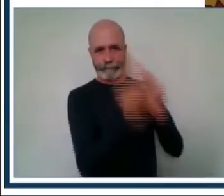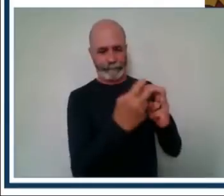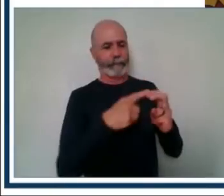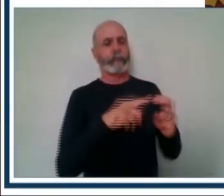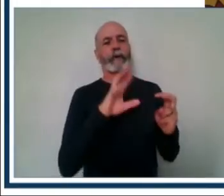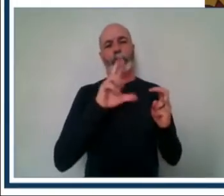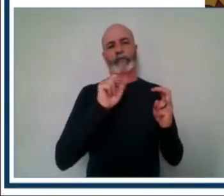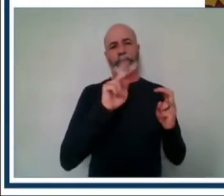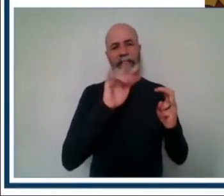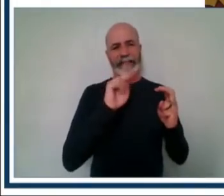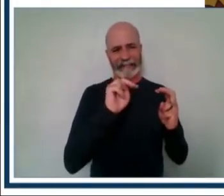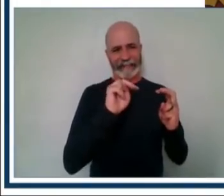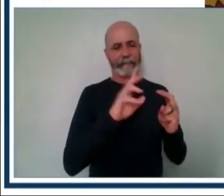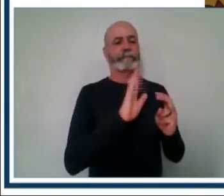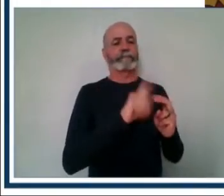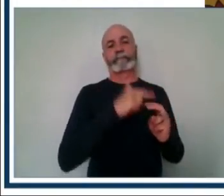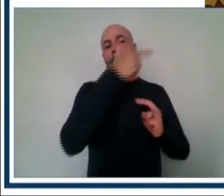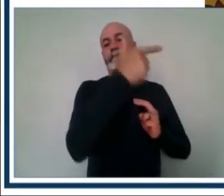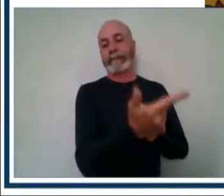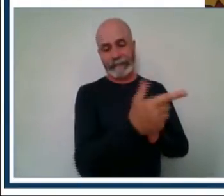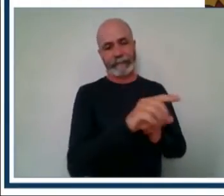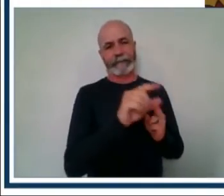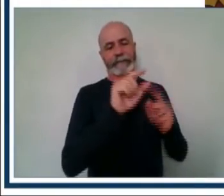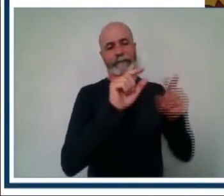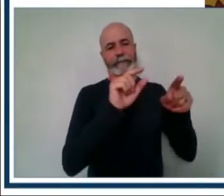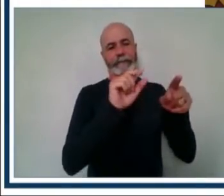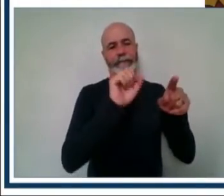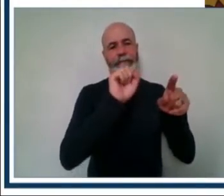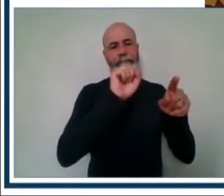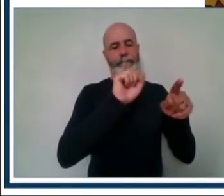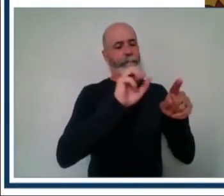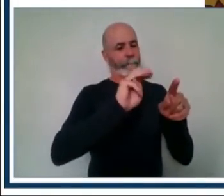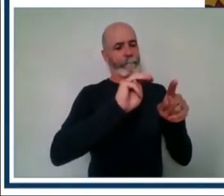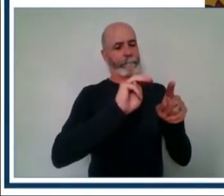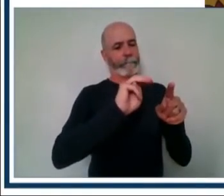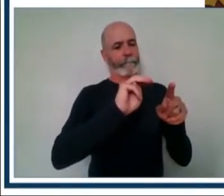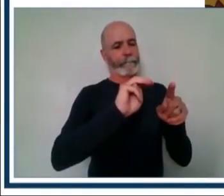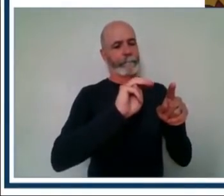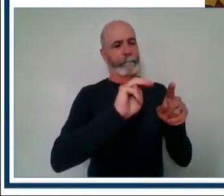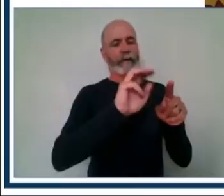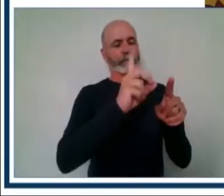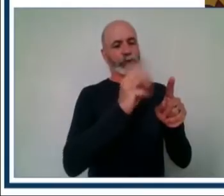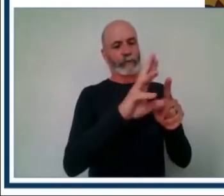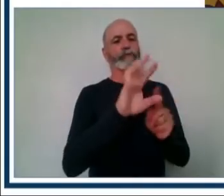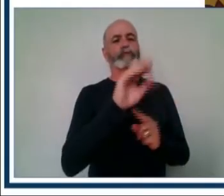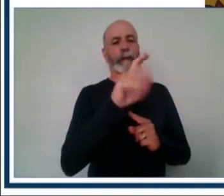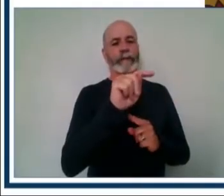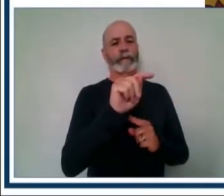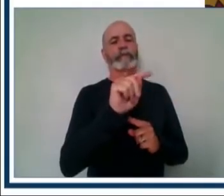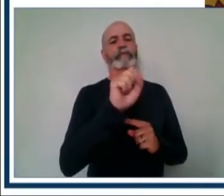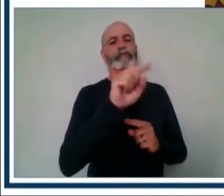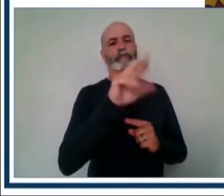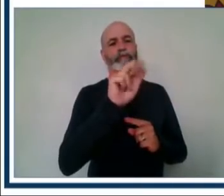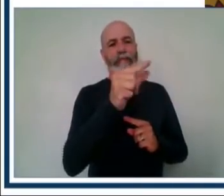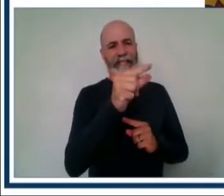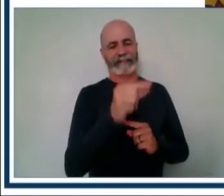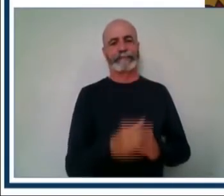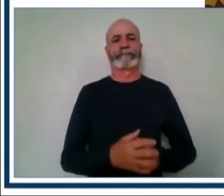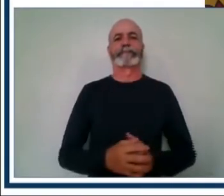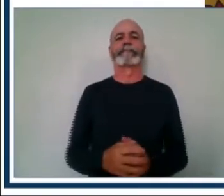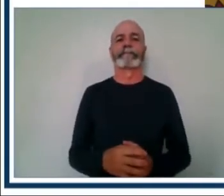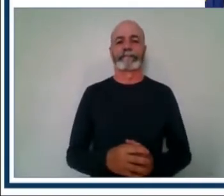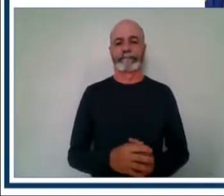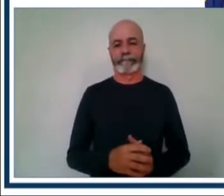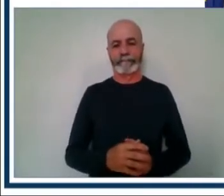the Honourable Ian Rankin, and Nova Scotia's Chief Medical Officer of Health, Dr. Robert Strang. Premier, go